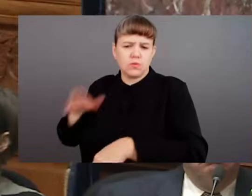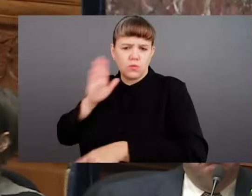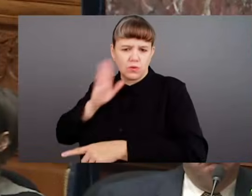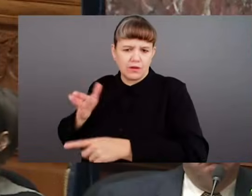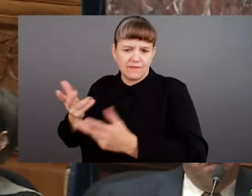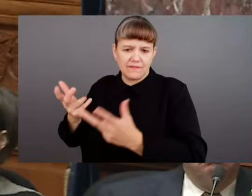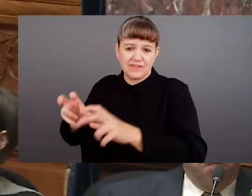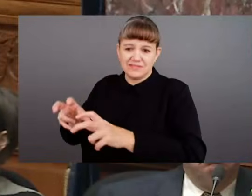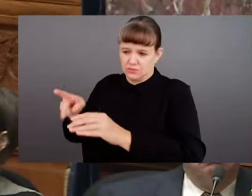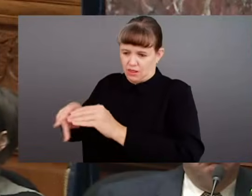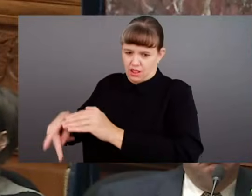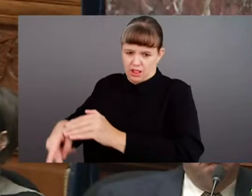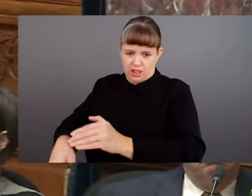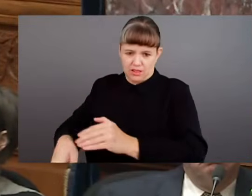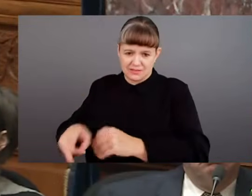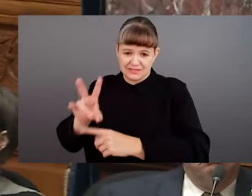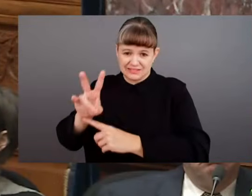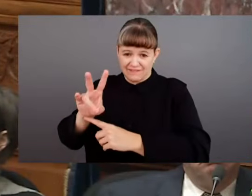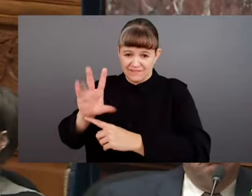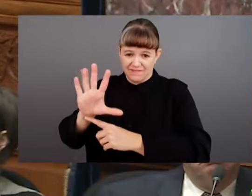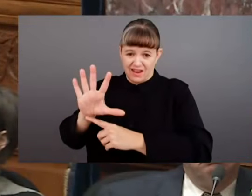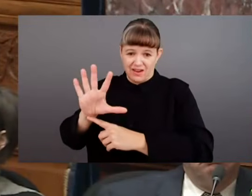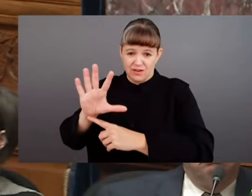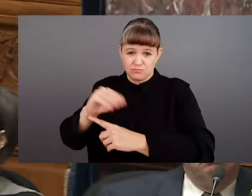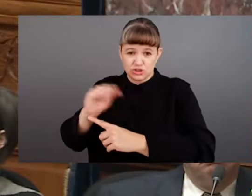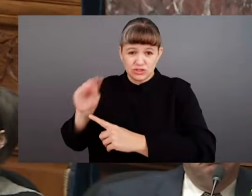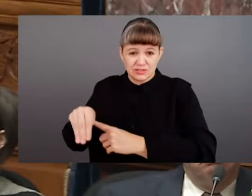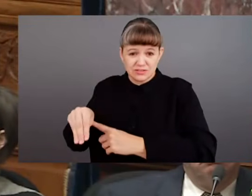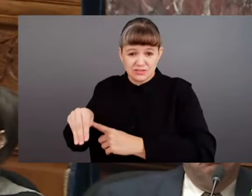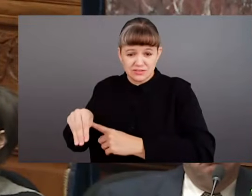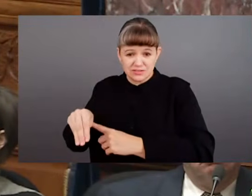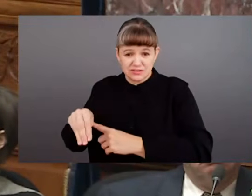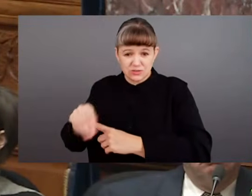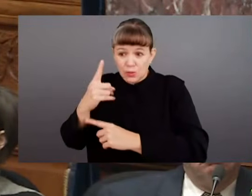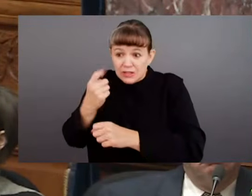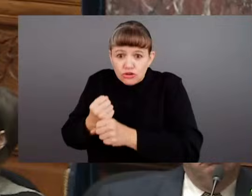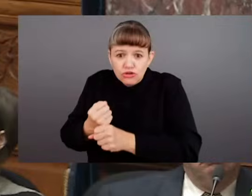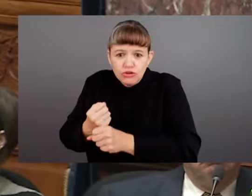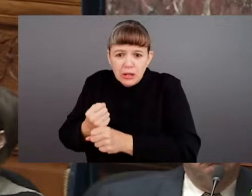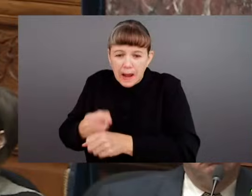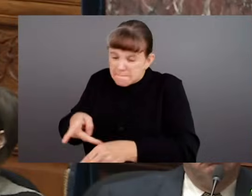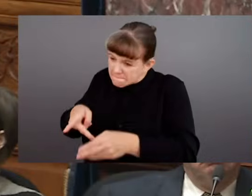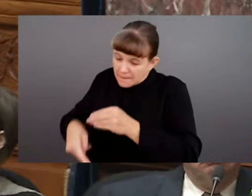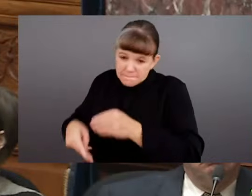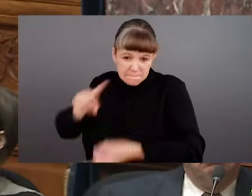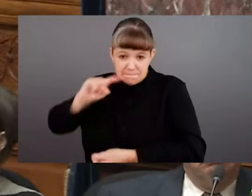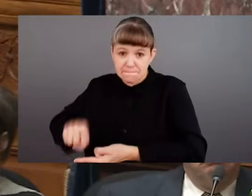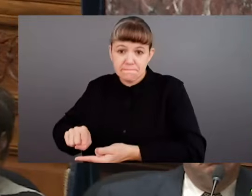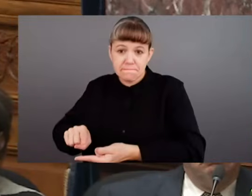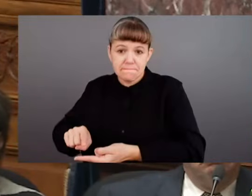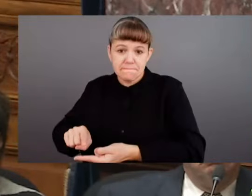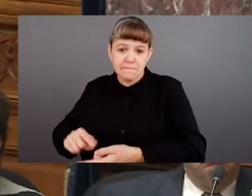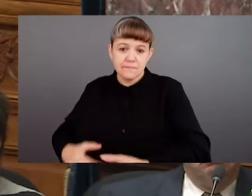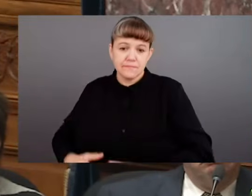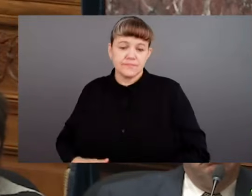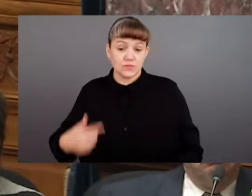75% in a single year. This government is taking the issue seriously, and we will continue to.